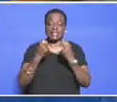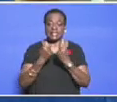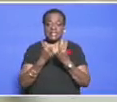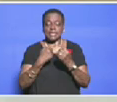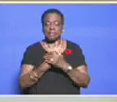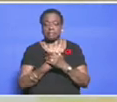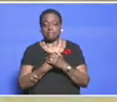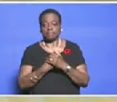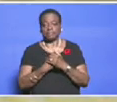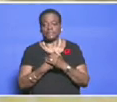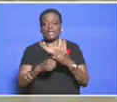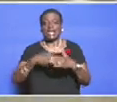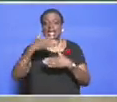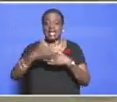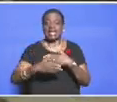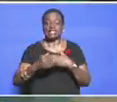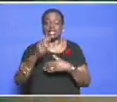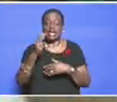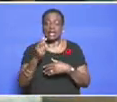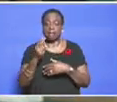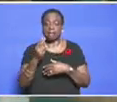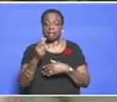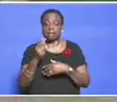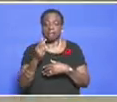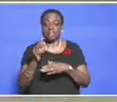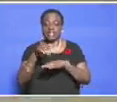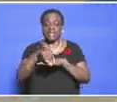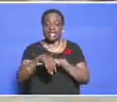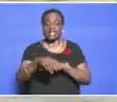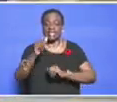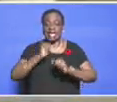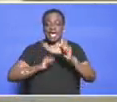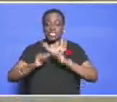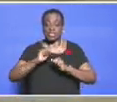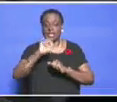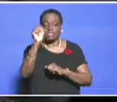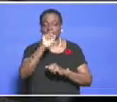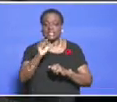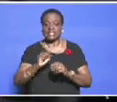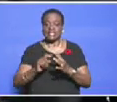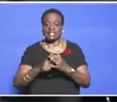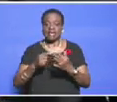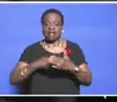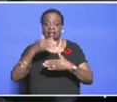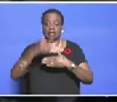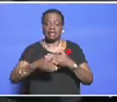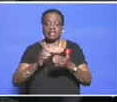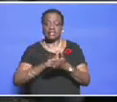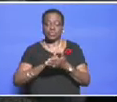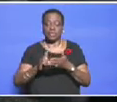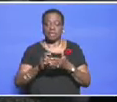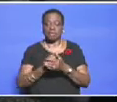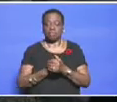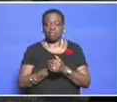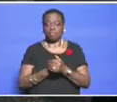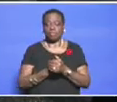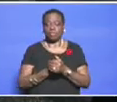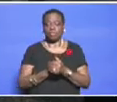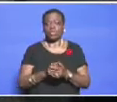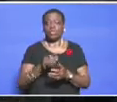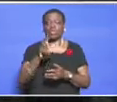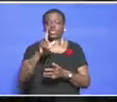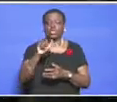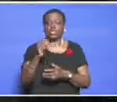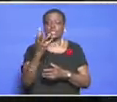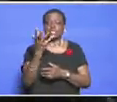team. Next up for the Mingos Night League action as their season begins next week. With a top 15 world